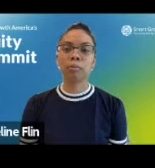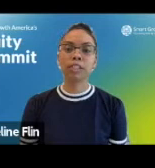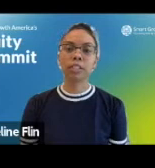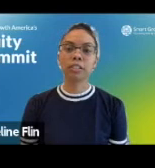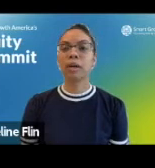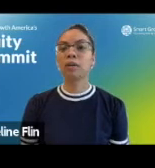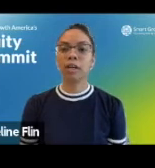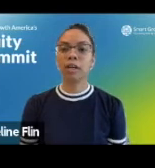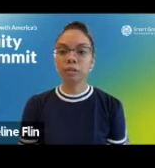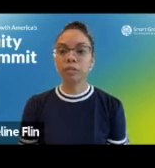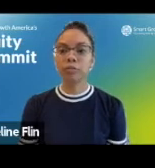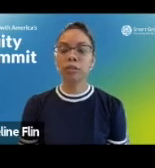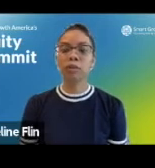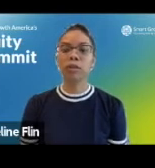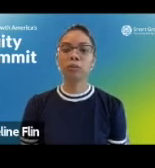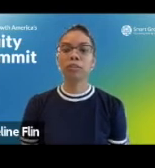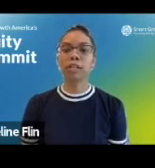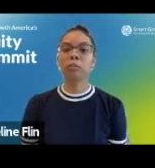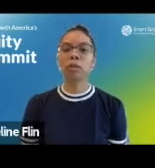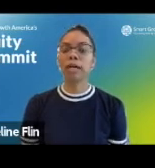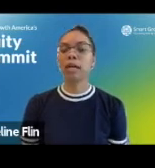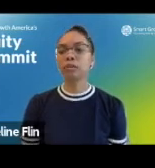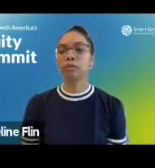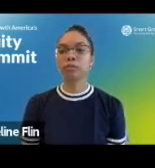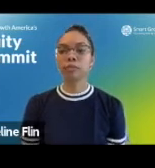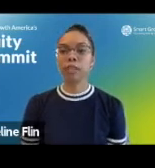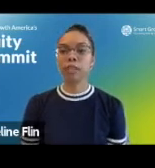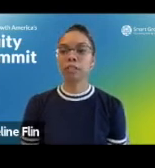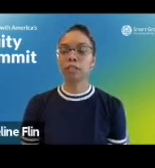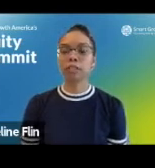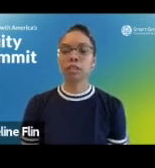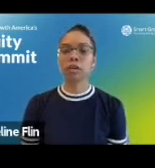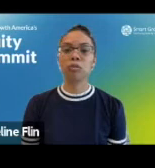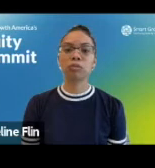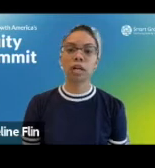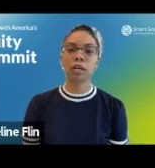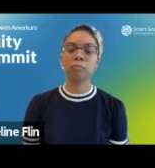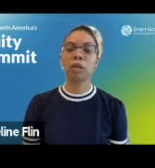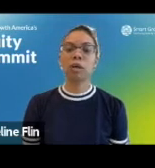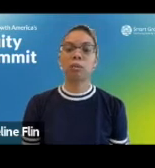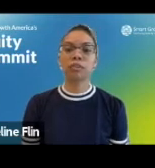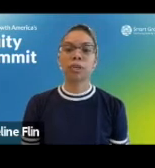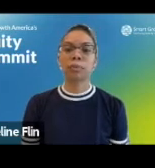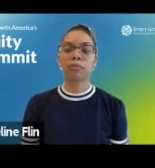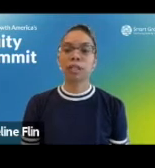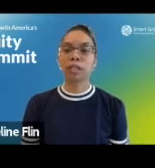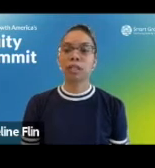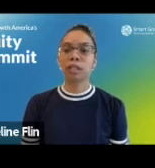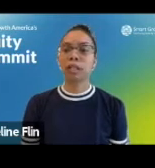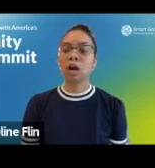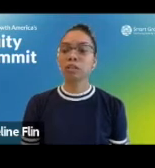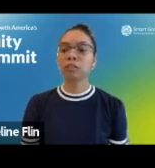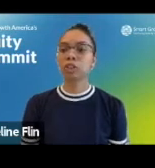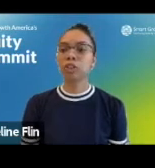the project is about 140 million. We're saying more like 150 just over time with some of